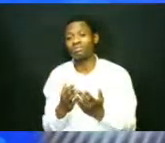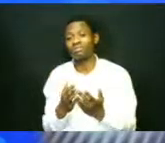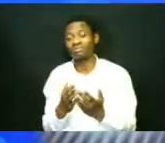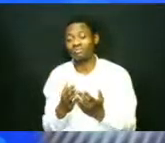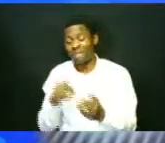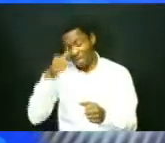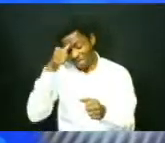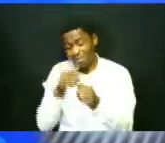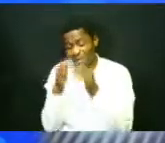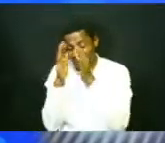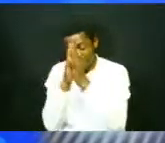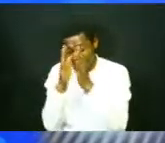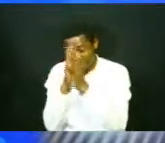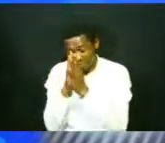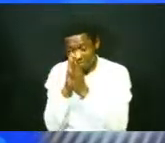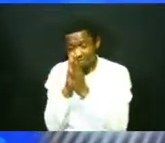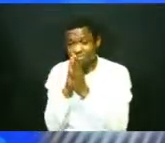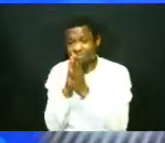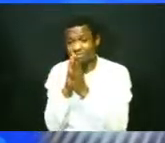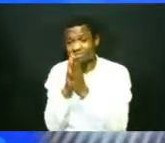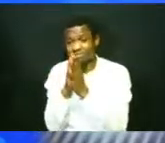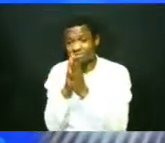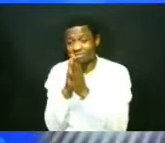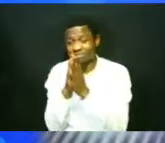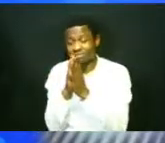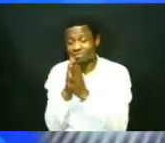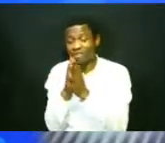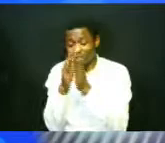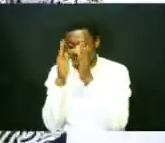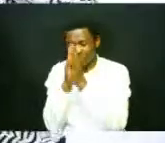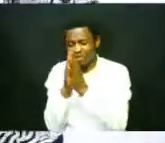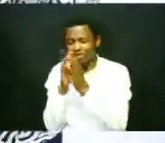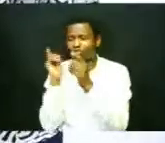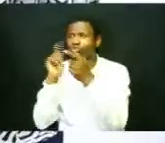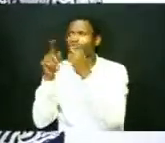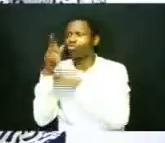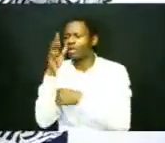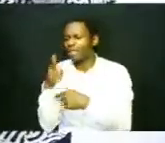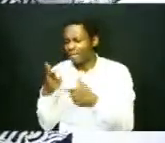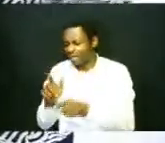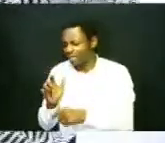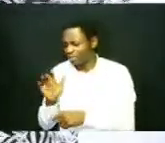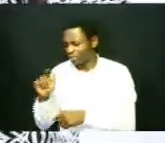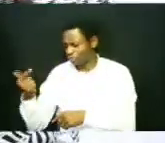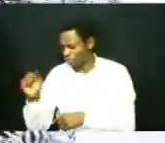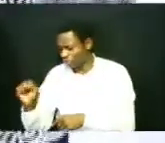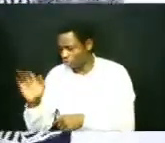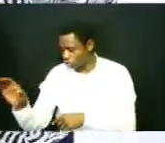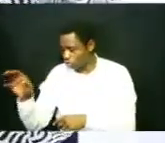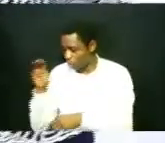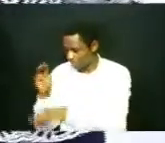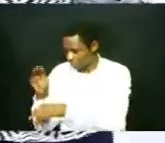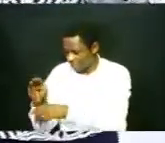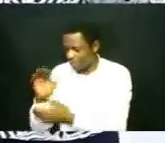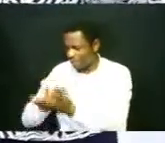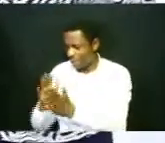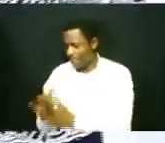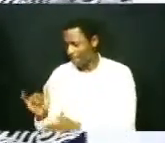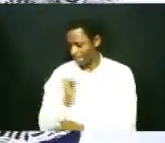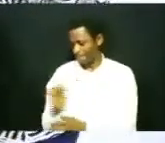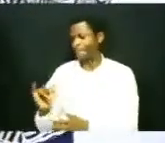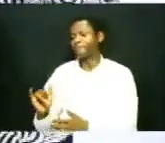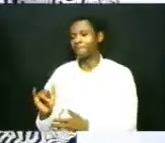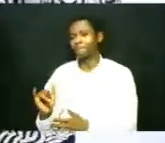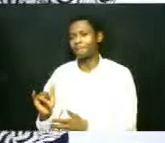told God that let his message be my message. Me kaisa me kachire urade se mania obeka no enye de me be kan ya. So